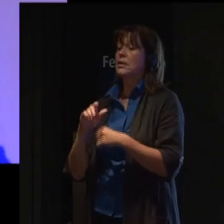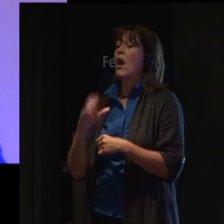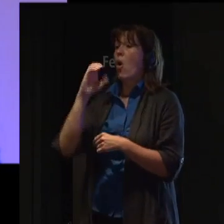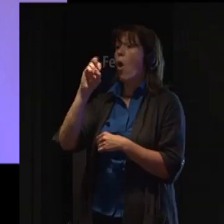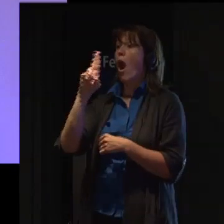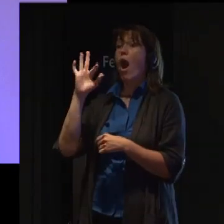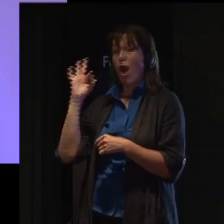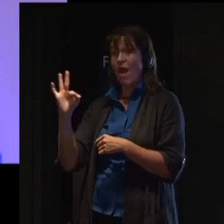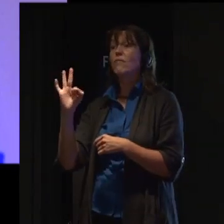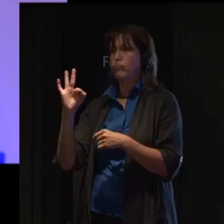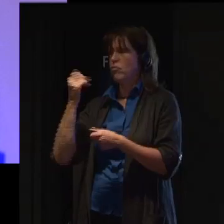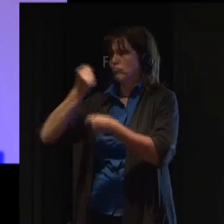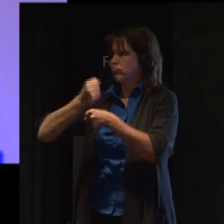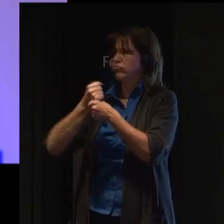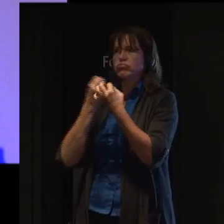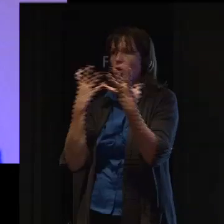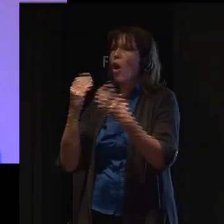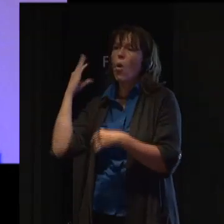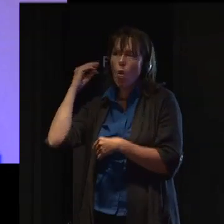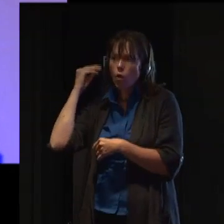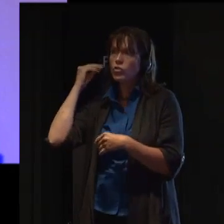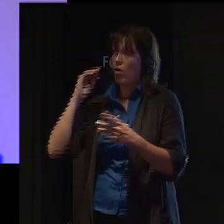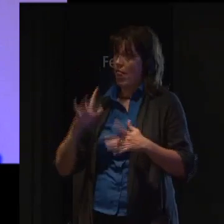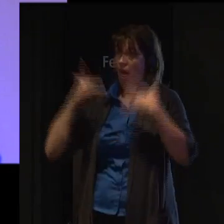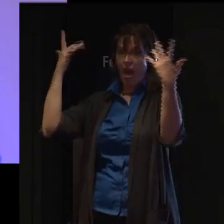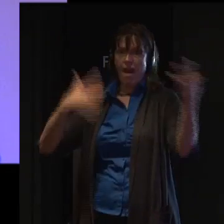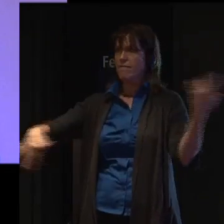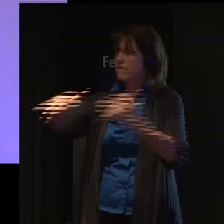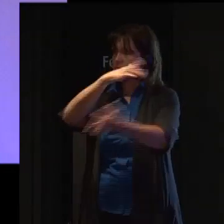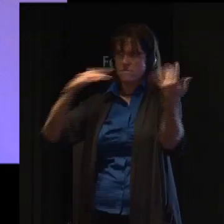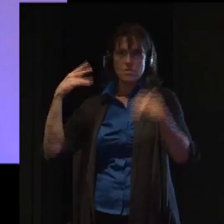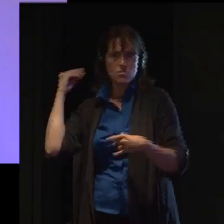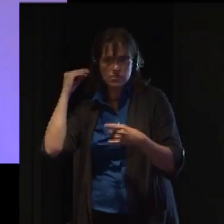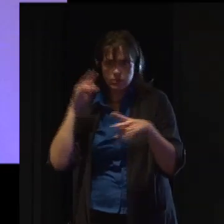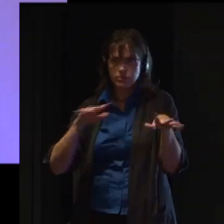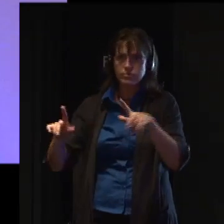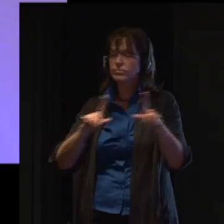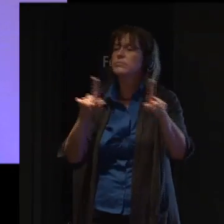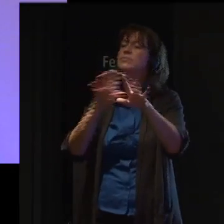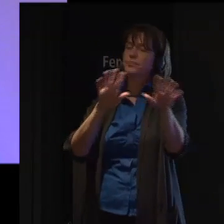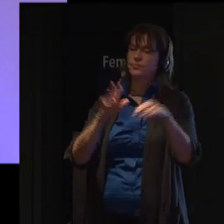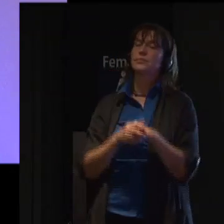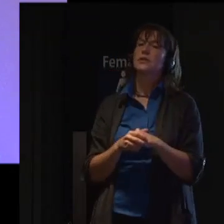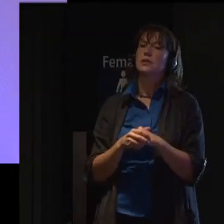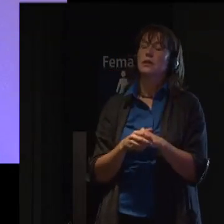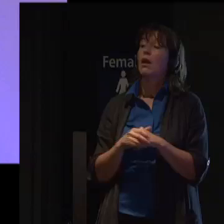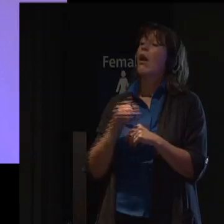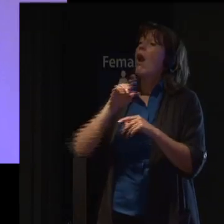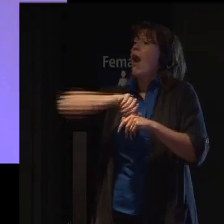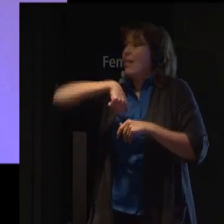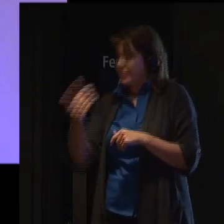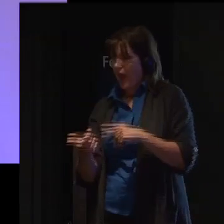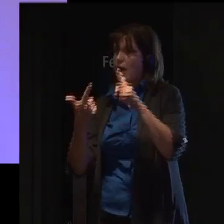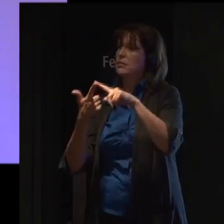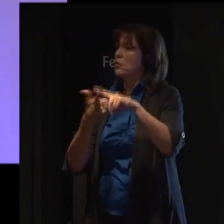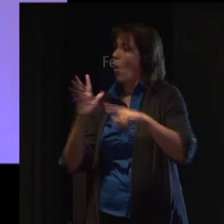a lot of audio commentary, live audio commentary in Austria. Then we started doing all football matches of the